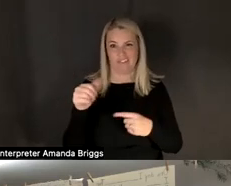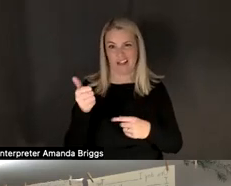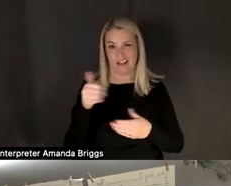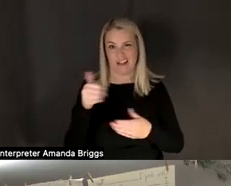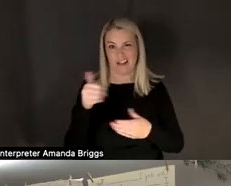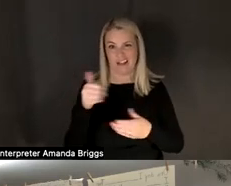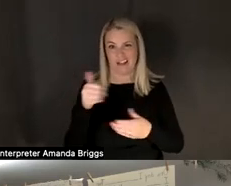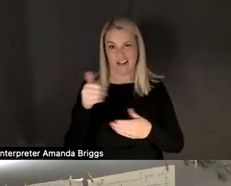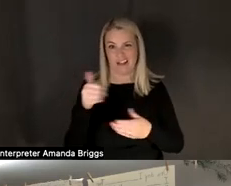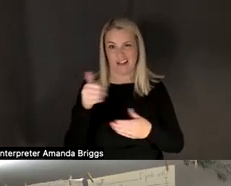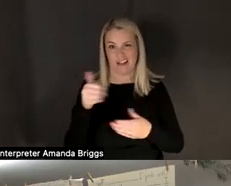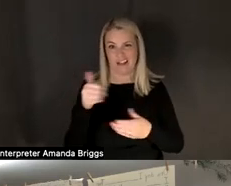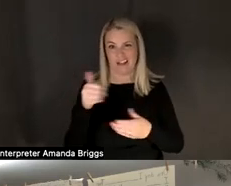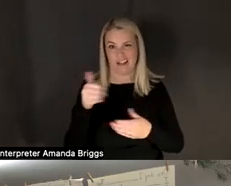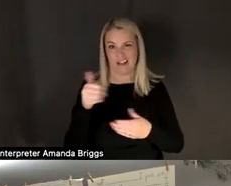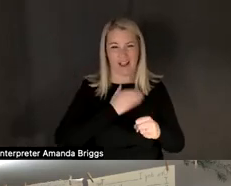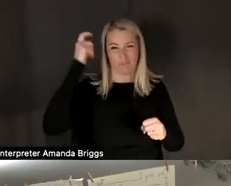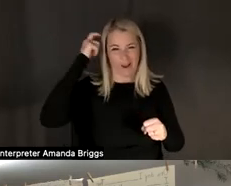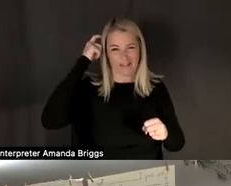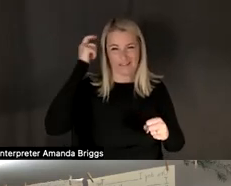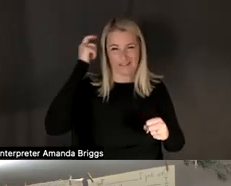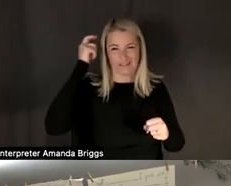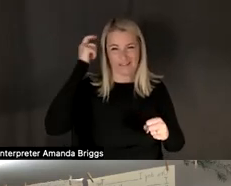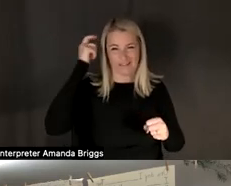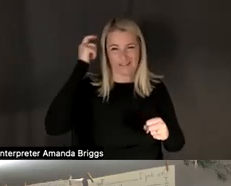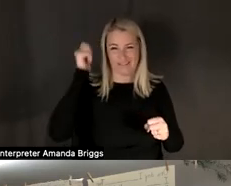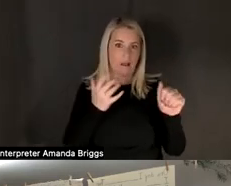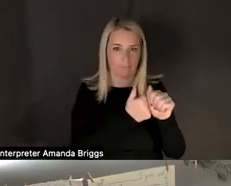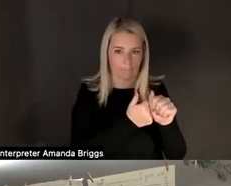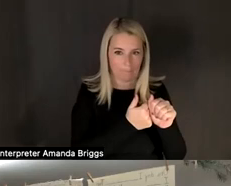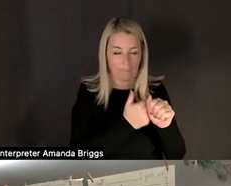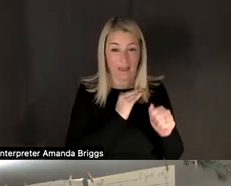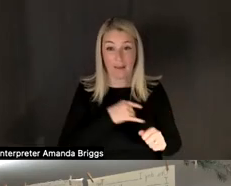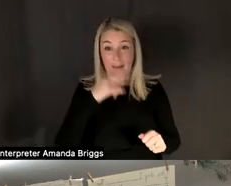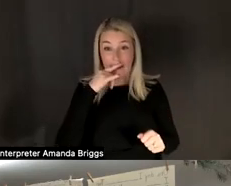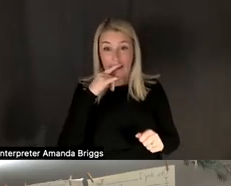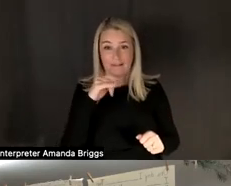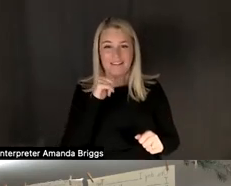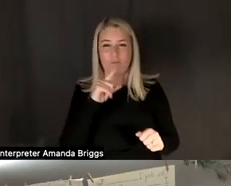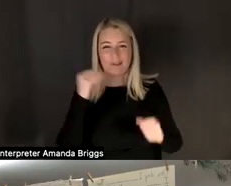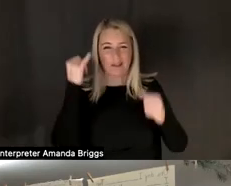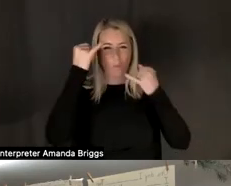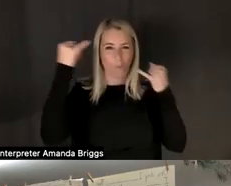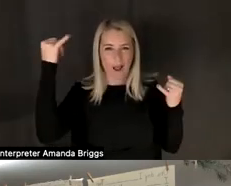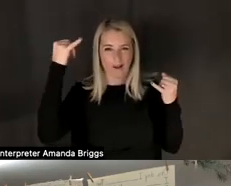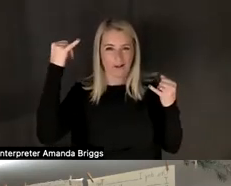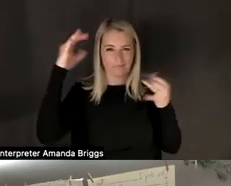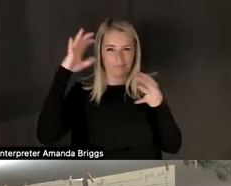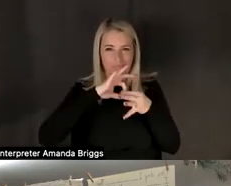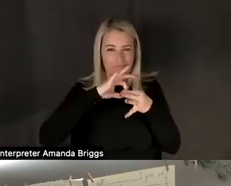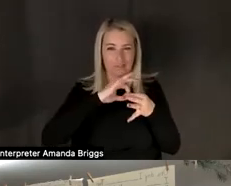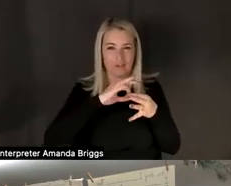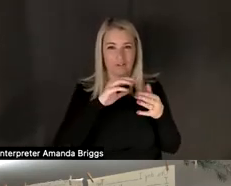up. So our brains are not wired to be readers. We have to teach explicitly.